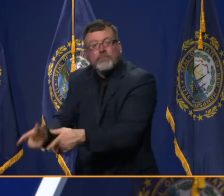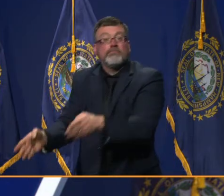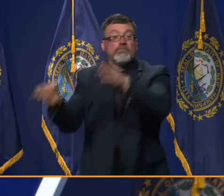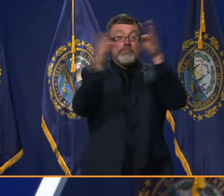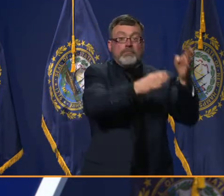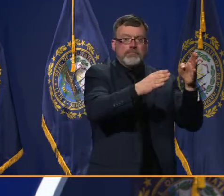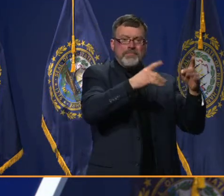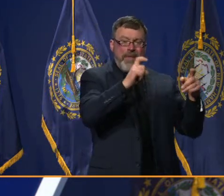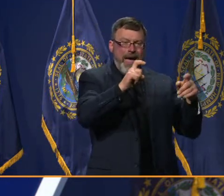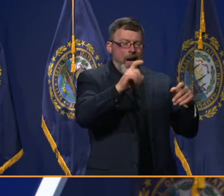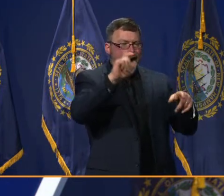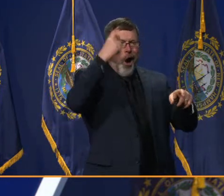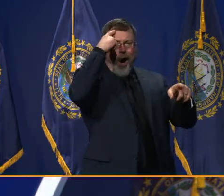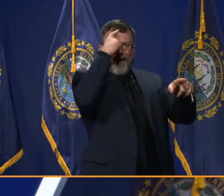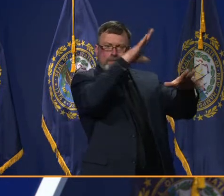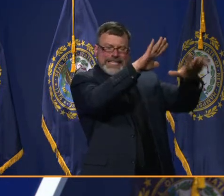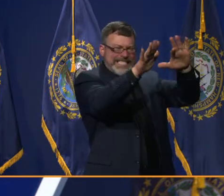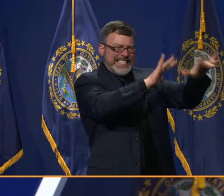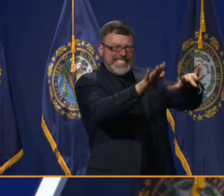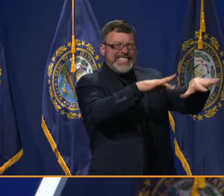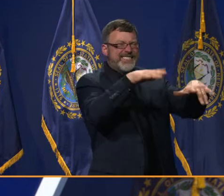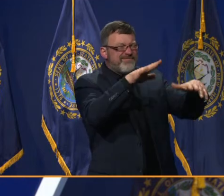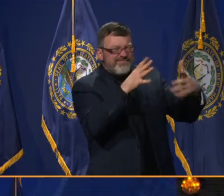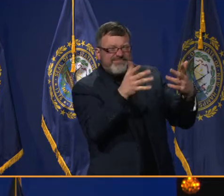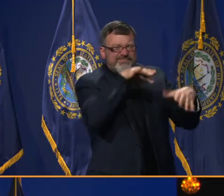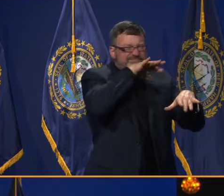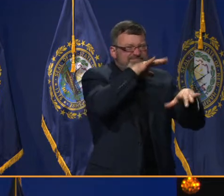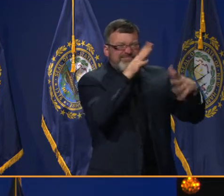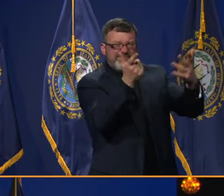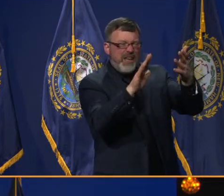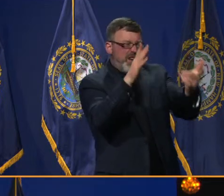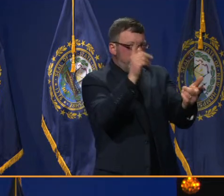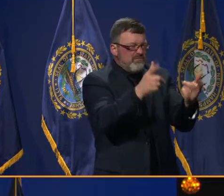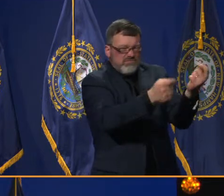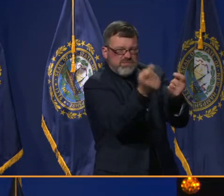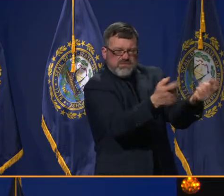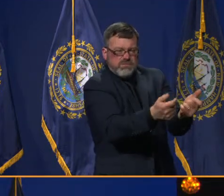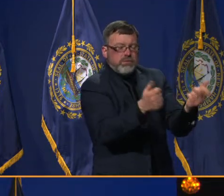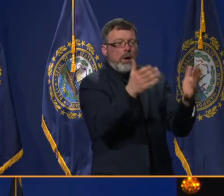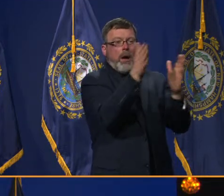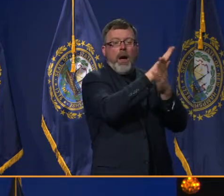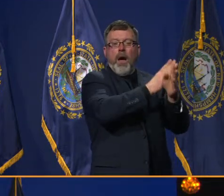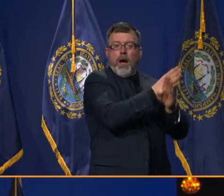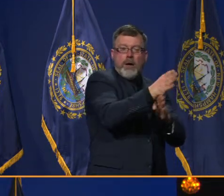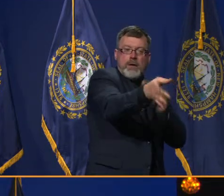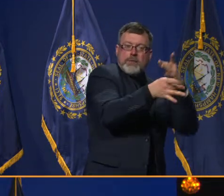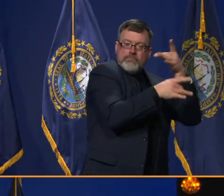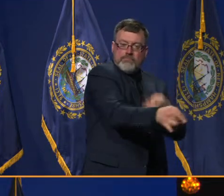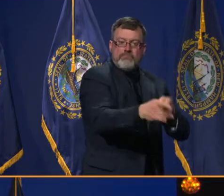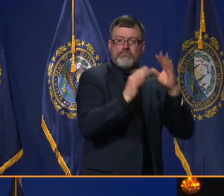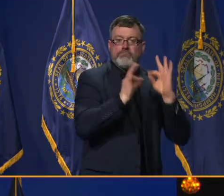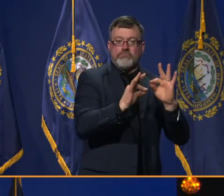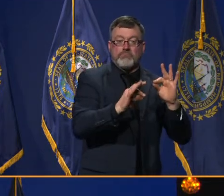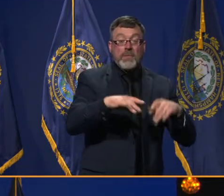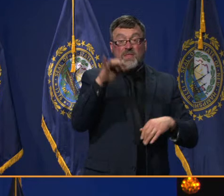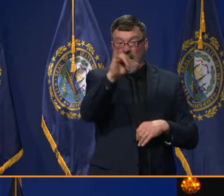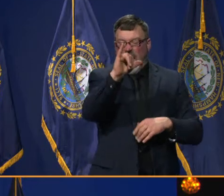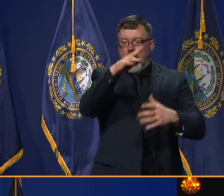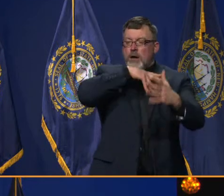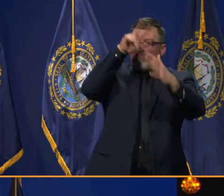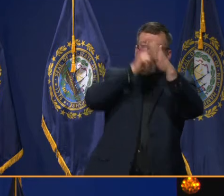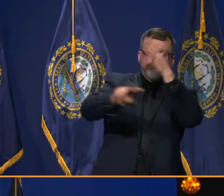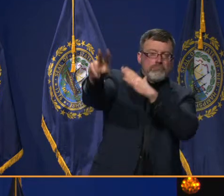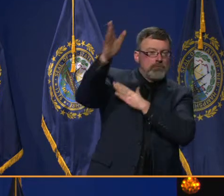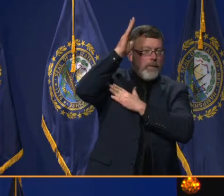more streamlined and frankly, just a more efficient government. And as we look to the future, we'll continue to work the work of rebuilding our